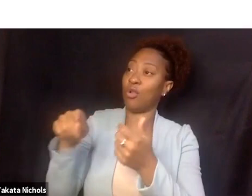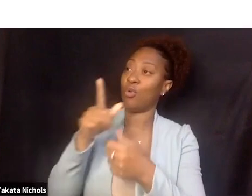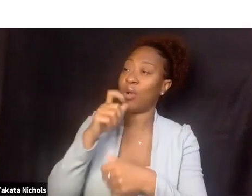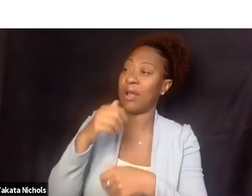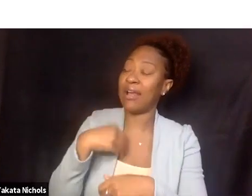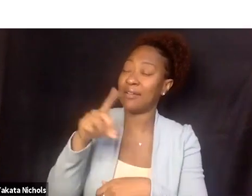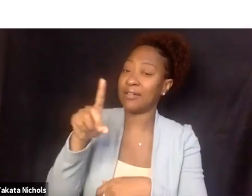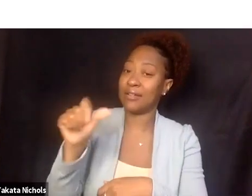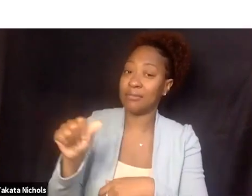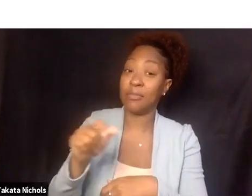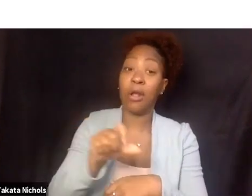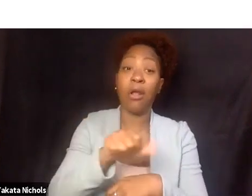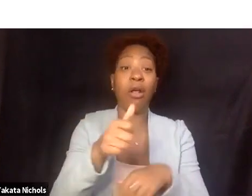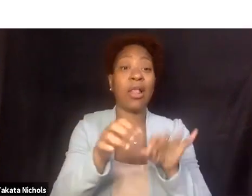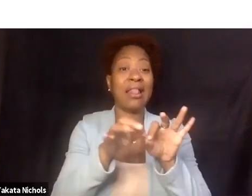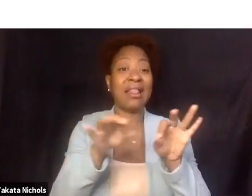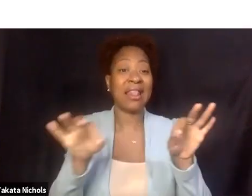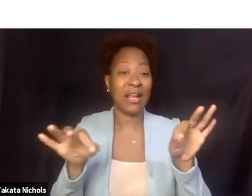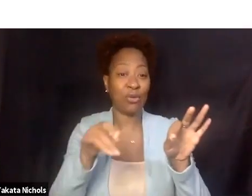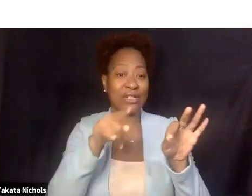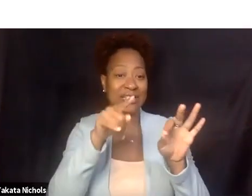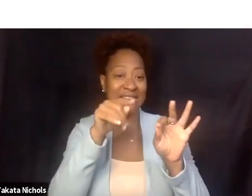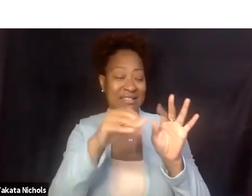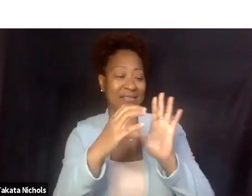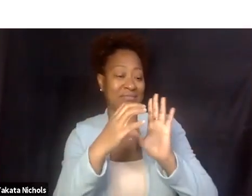other language was problematic to me.